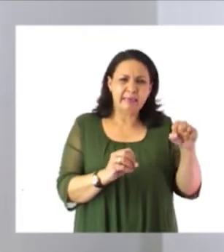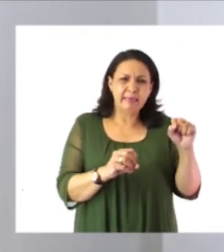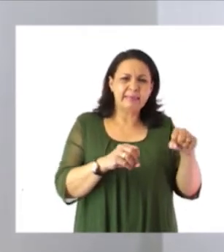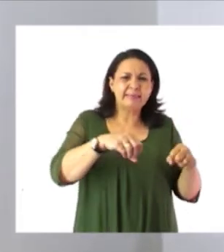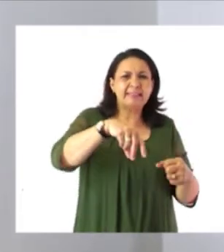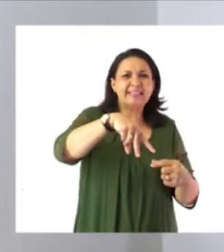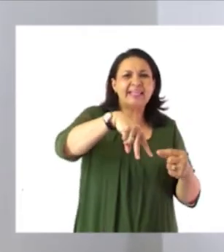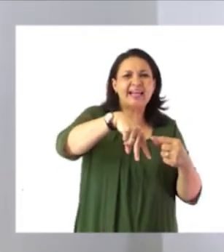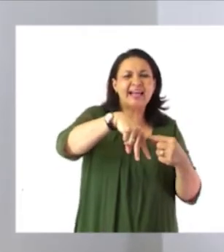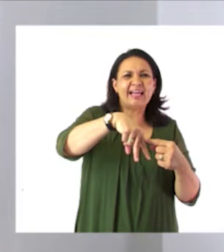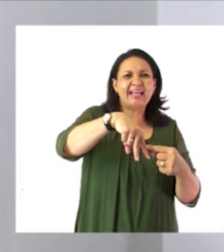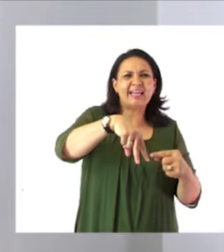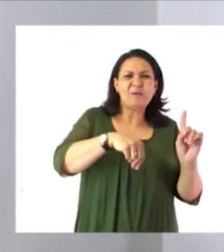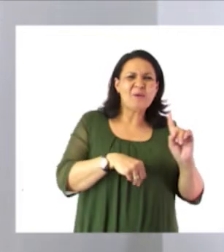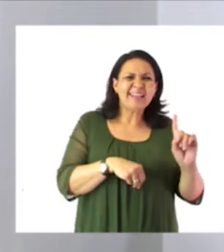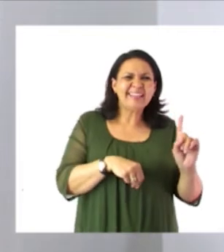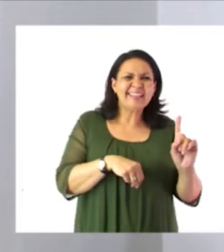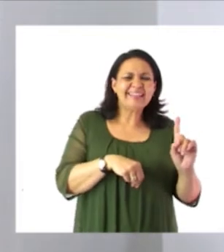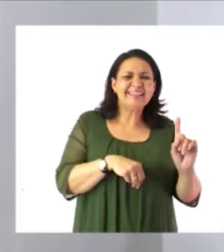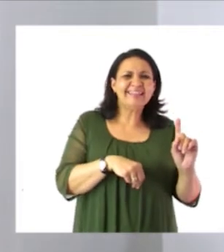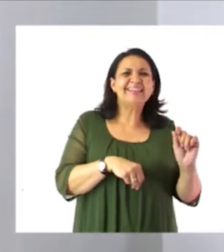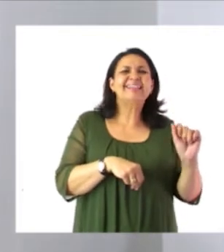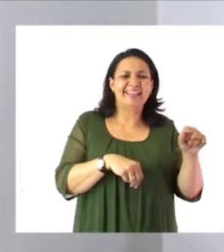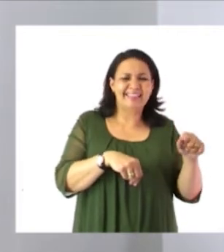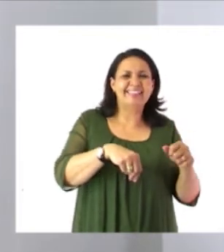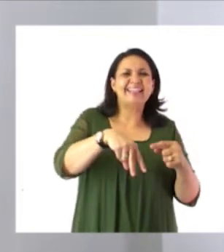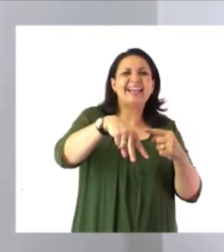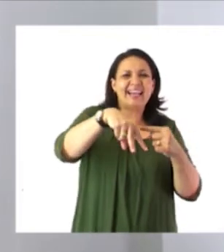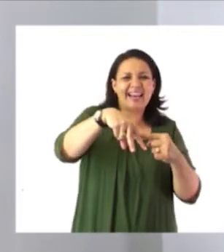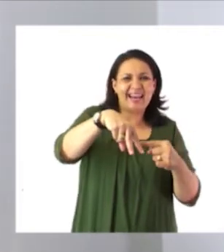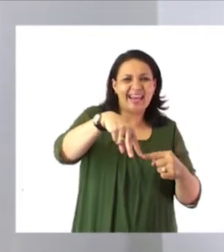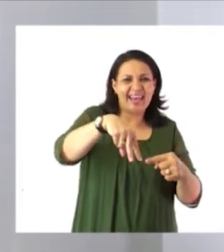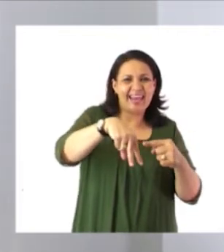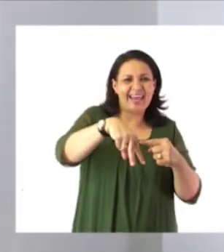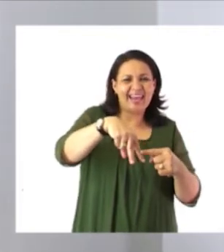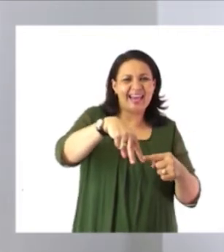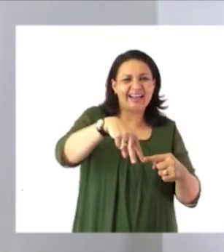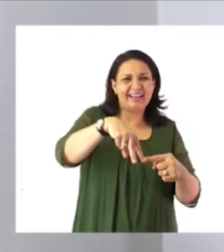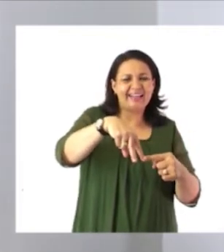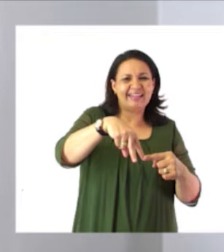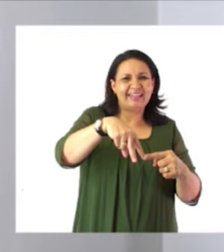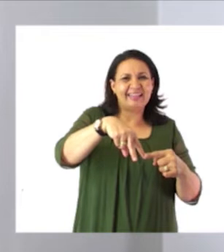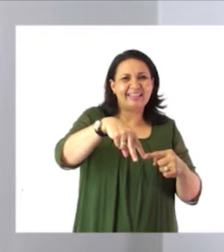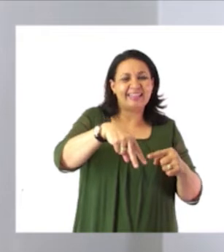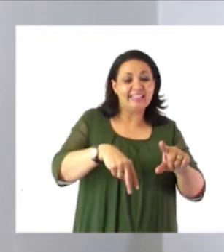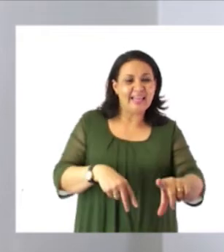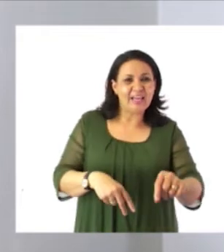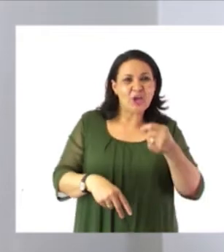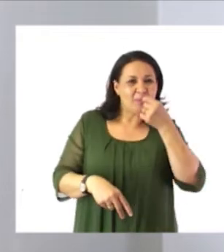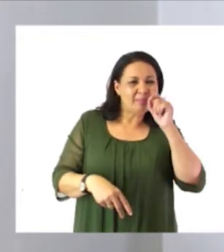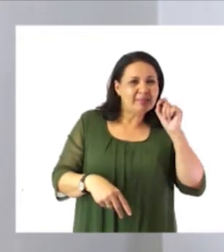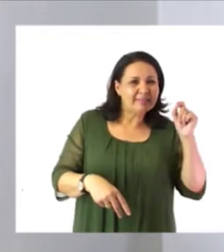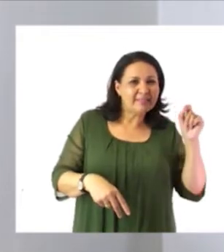missing. What is missing? Yes, the leg. Now take your pencil or your